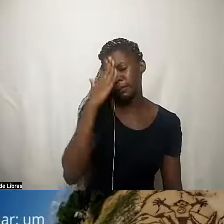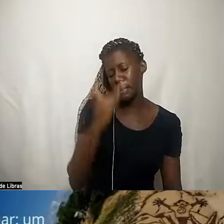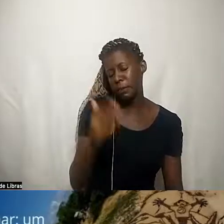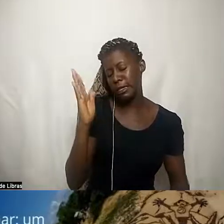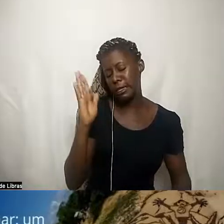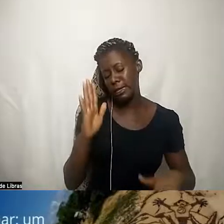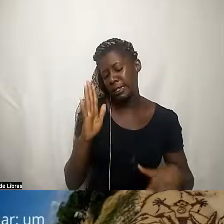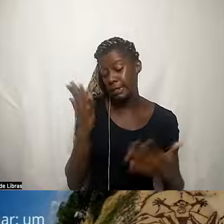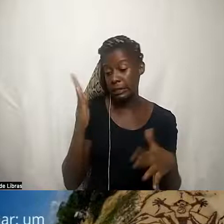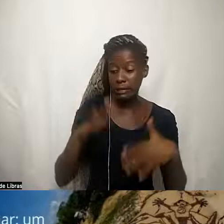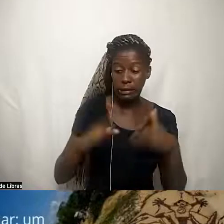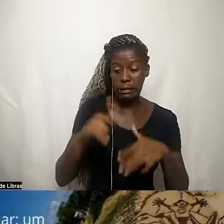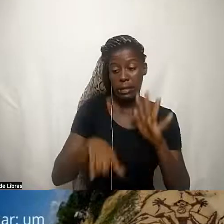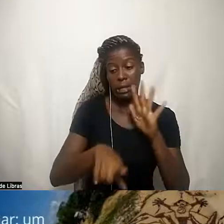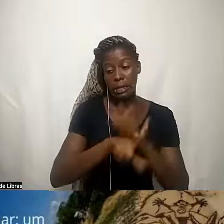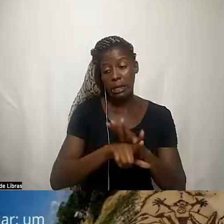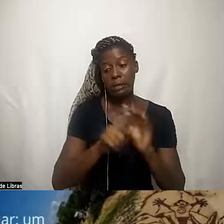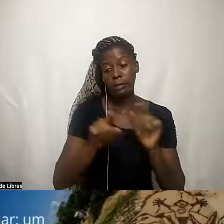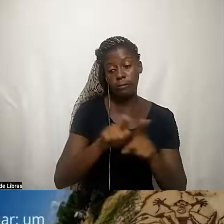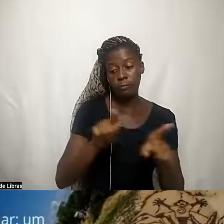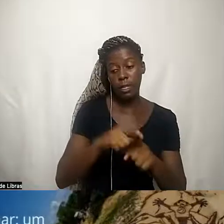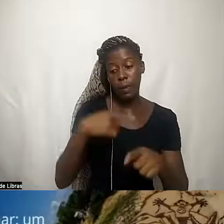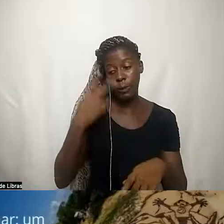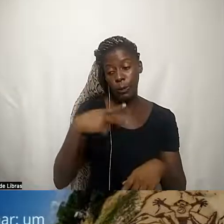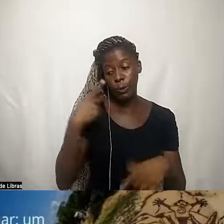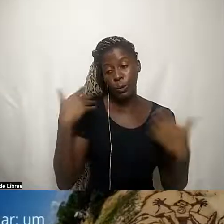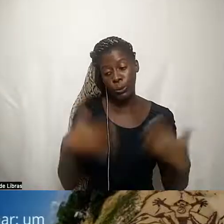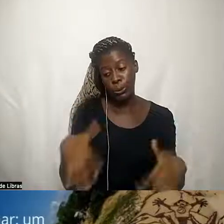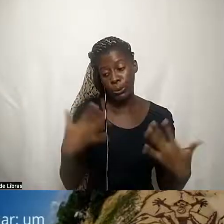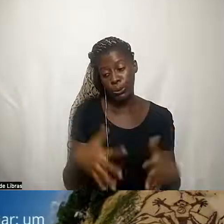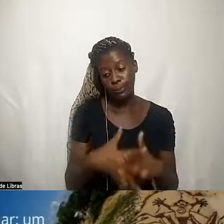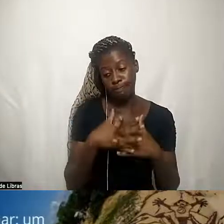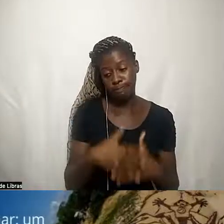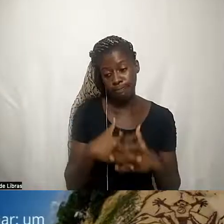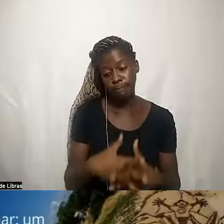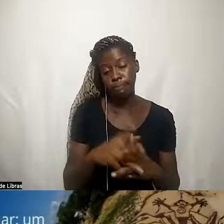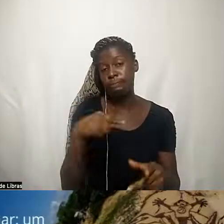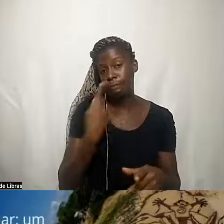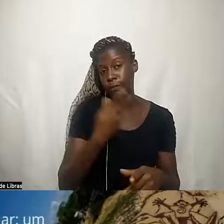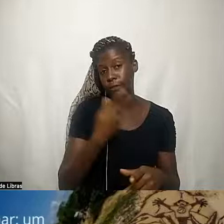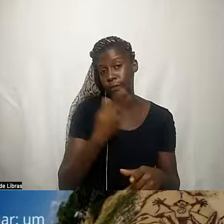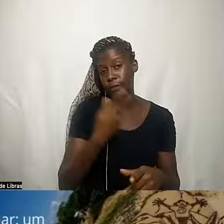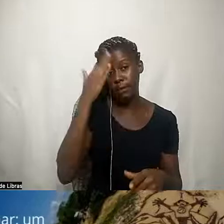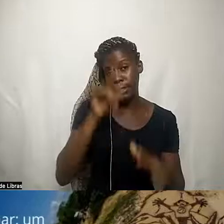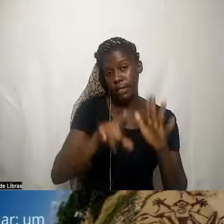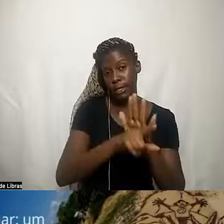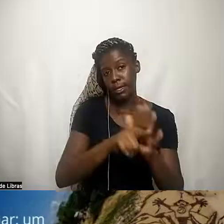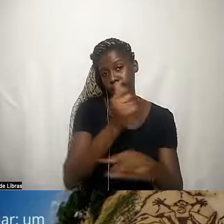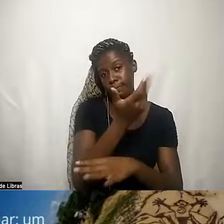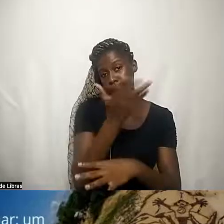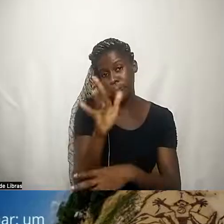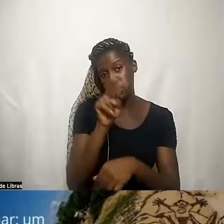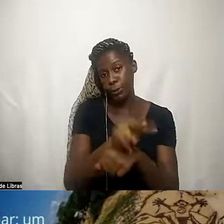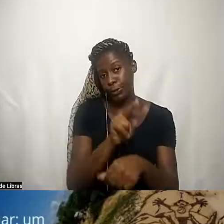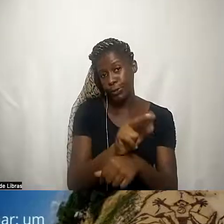our policies are so confusing or complex, and where environmental issues